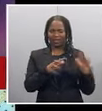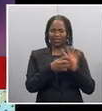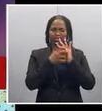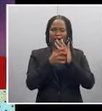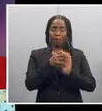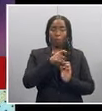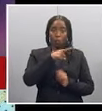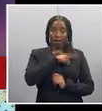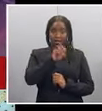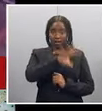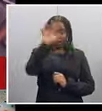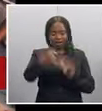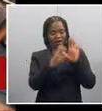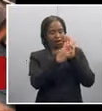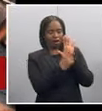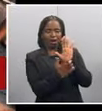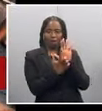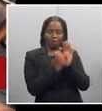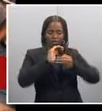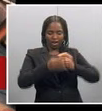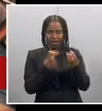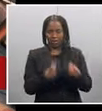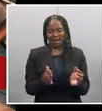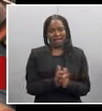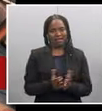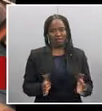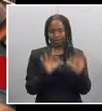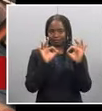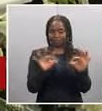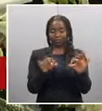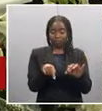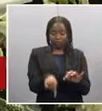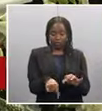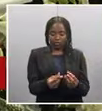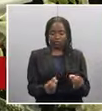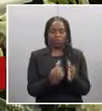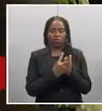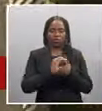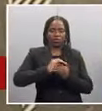examples of how we are failing our children. This with Child Protection Week underway.